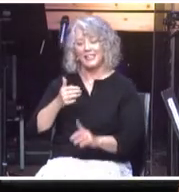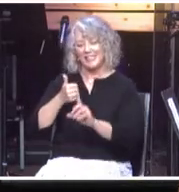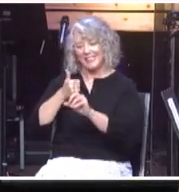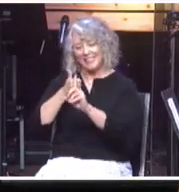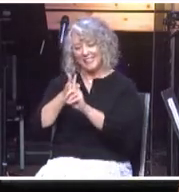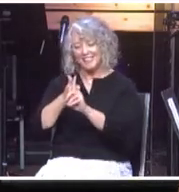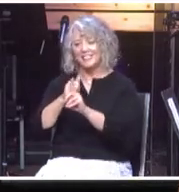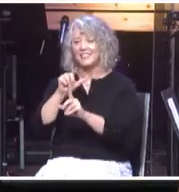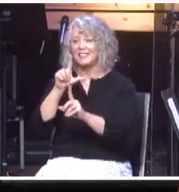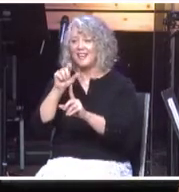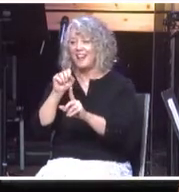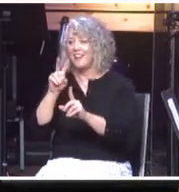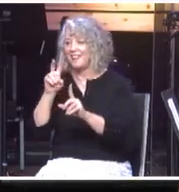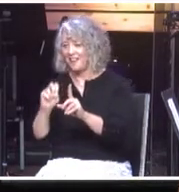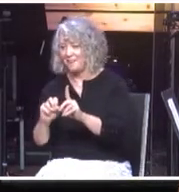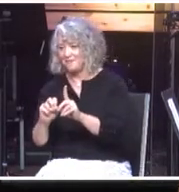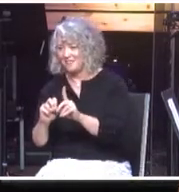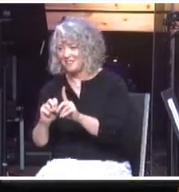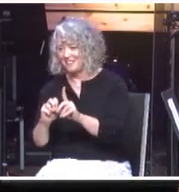In fact, the son of David's,